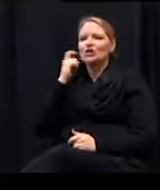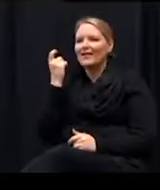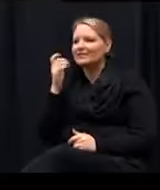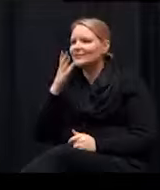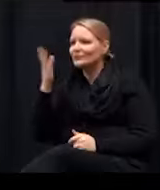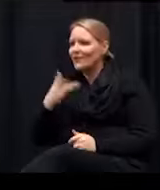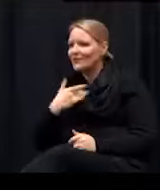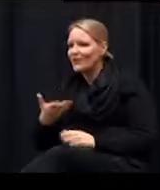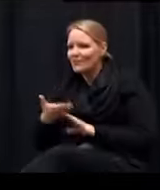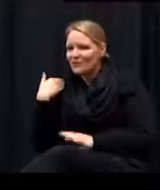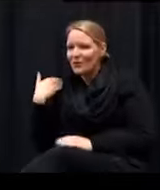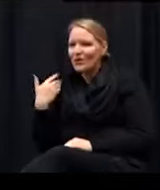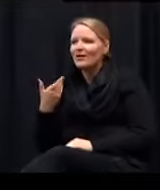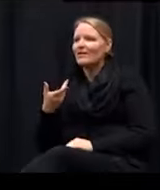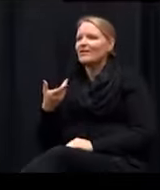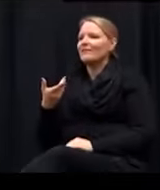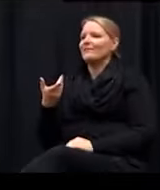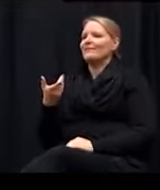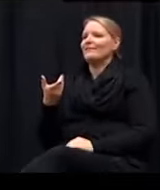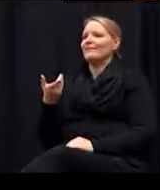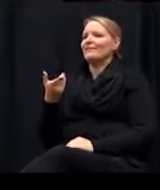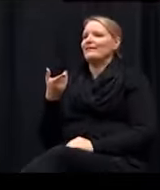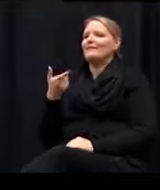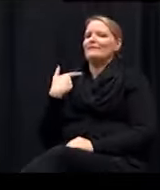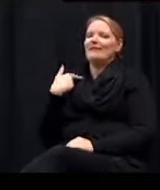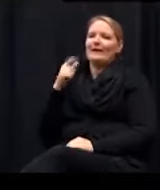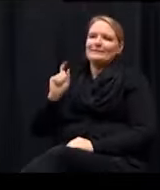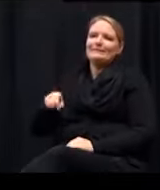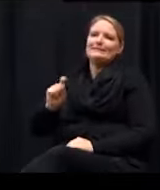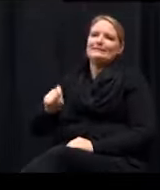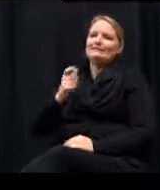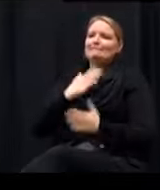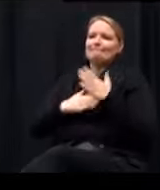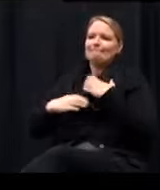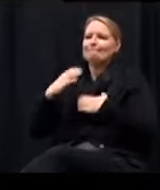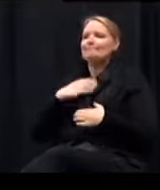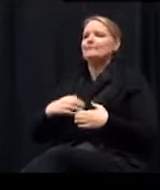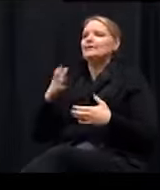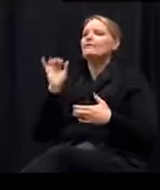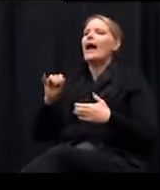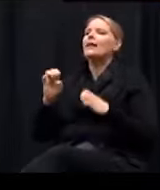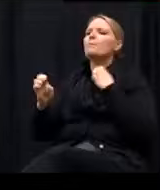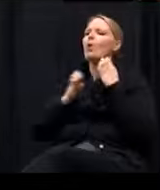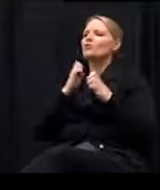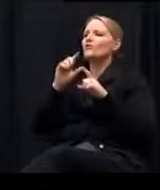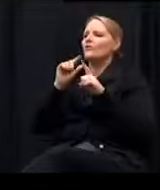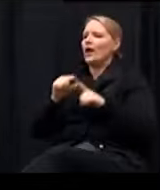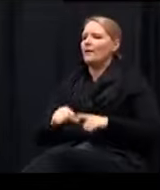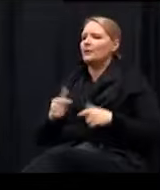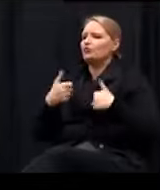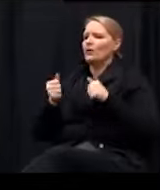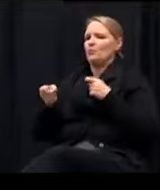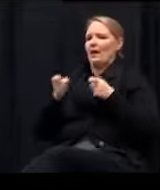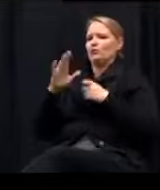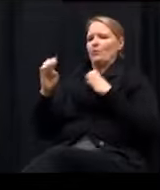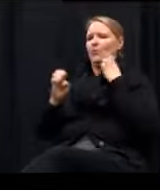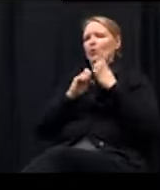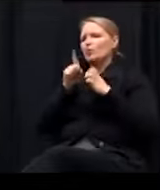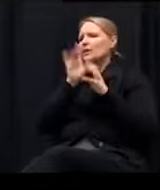you're starting to feel neediness like you've never felt. So this emotional vocabulary and being able to manage your emotions is such an important